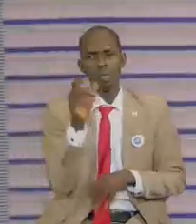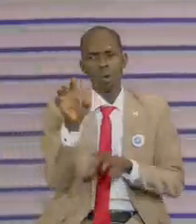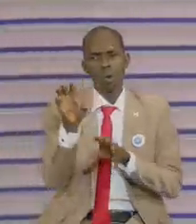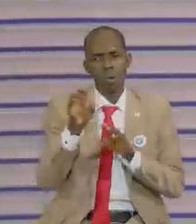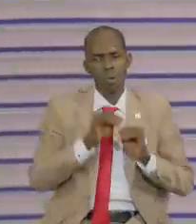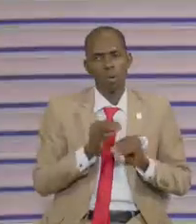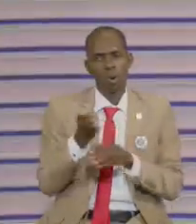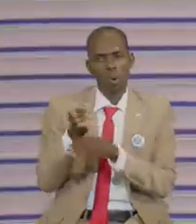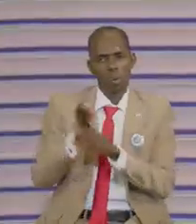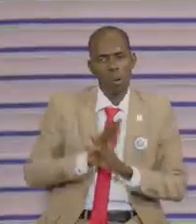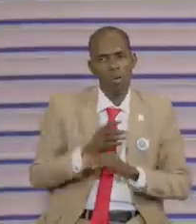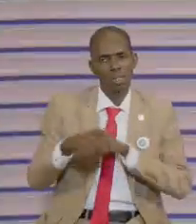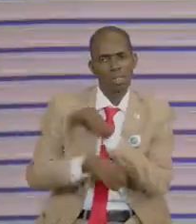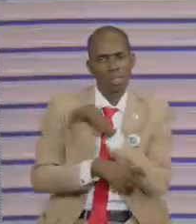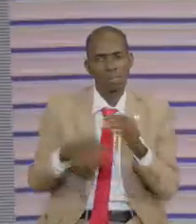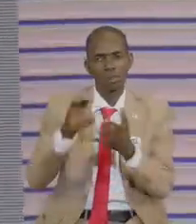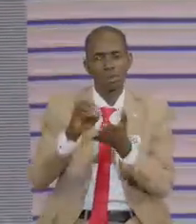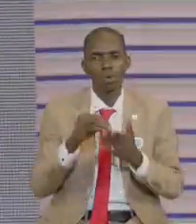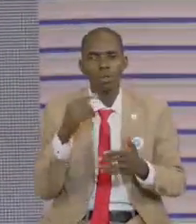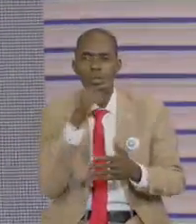their hypocrisy.